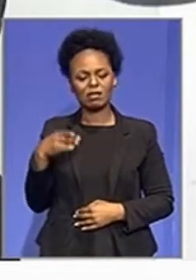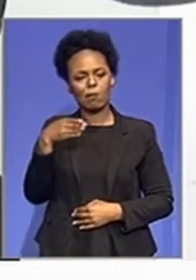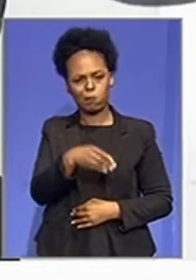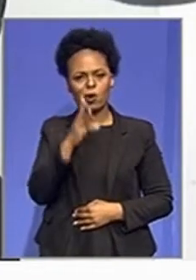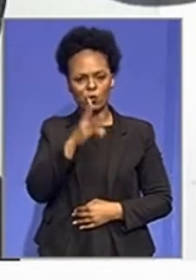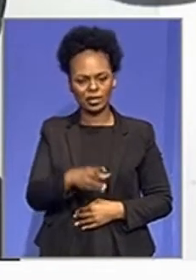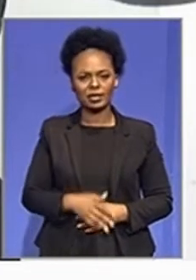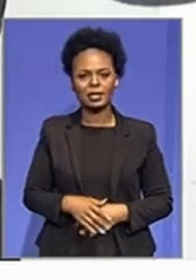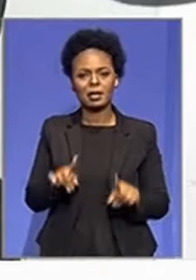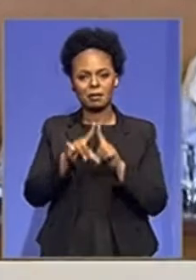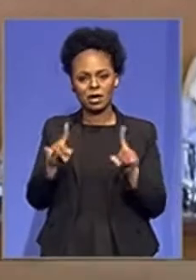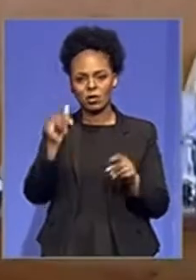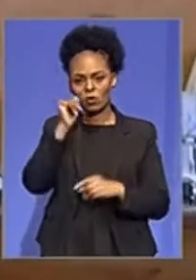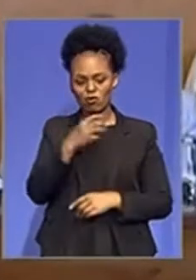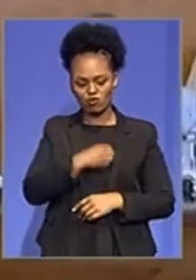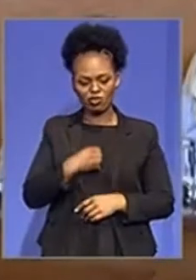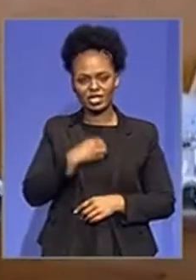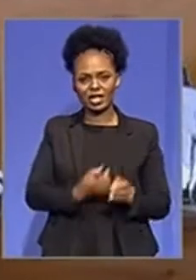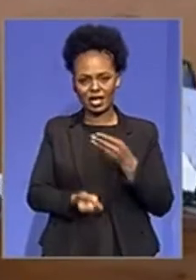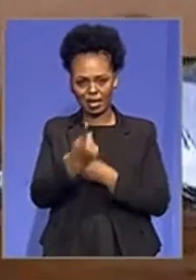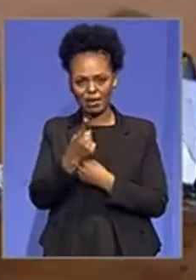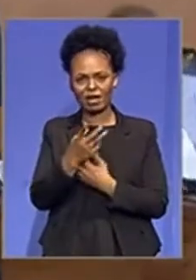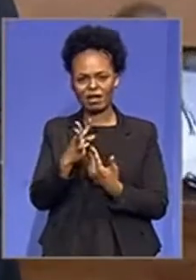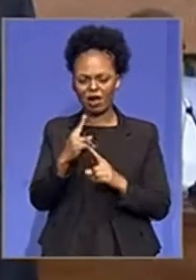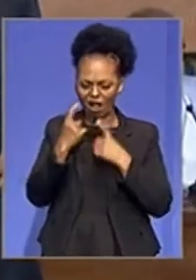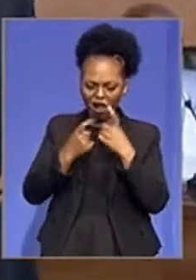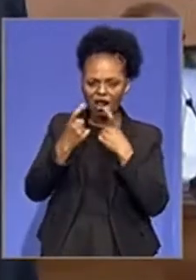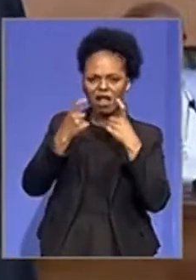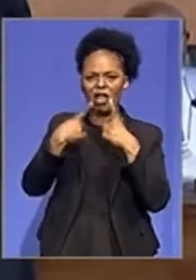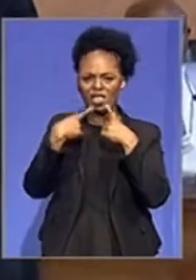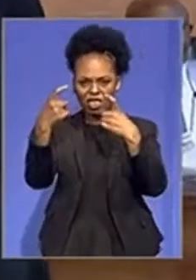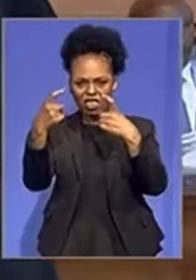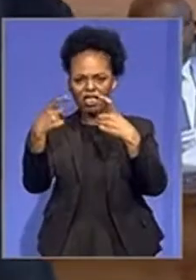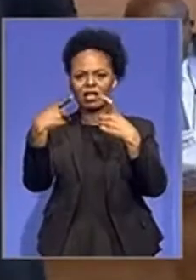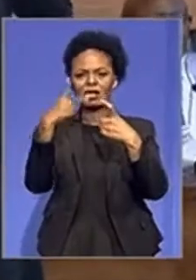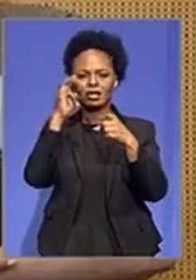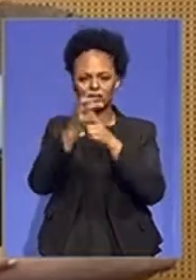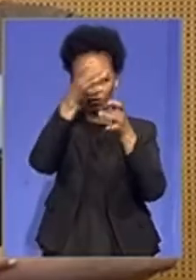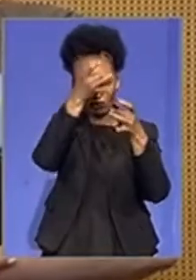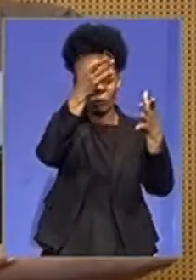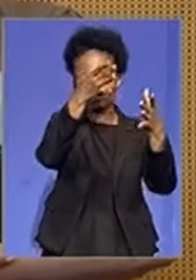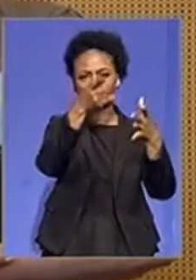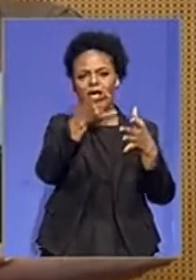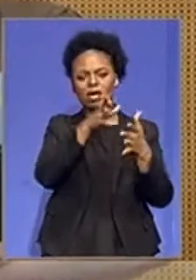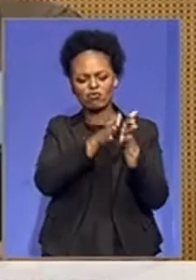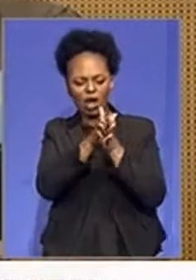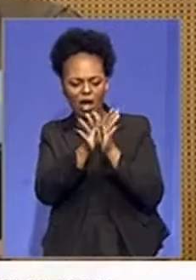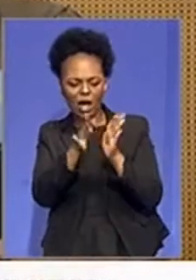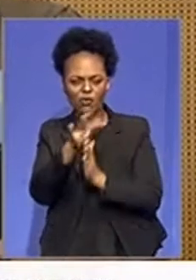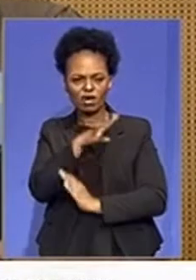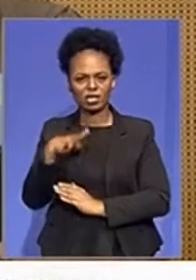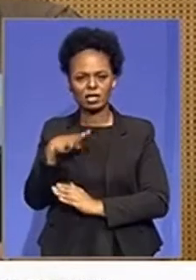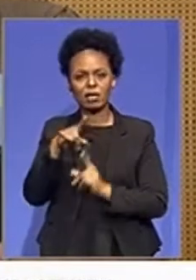that when the motion has been placed, it must be debated and must be put to council, be debated by councillors. As matters stand